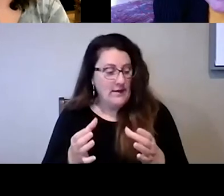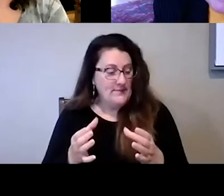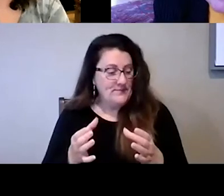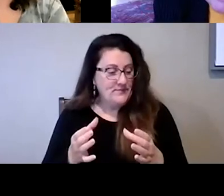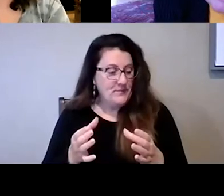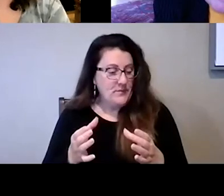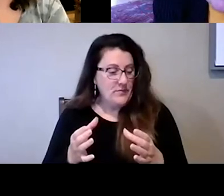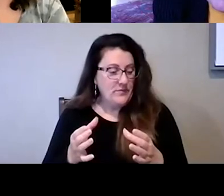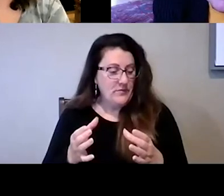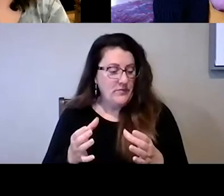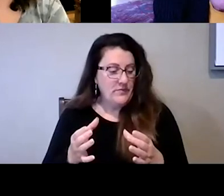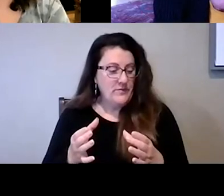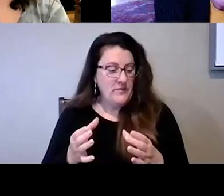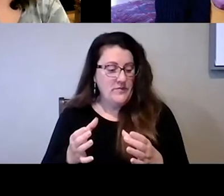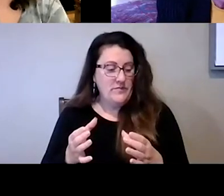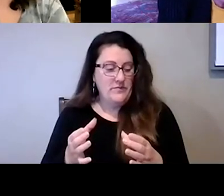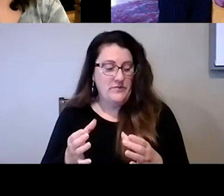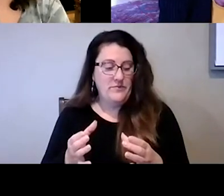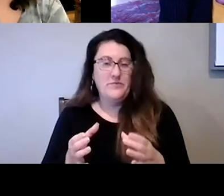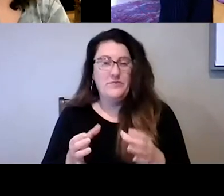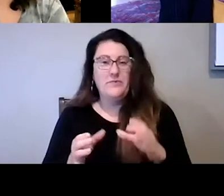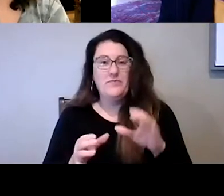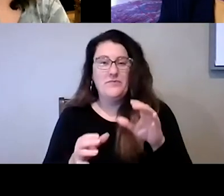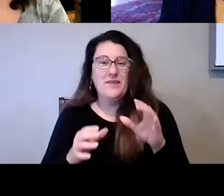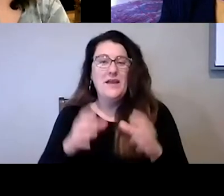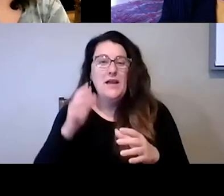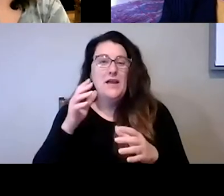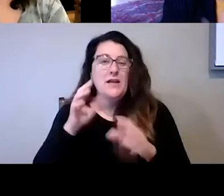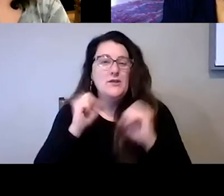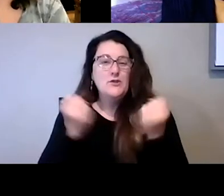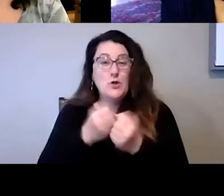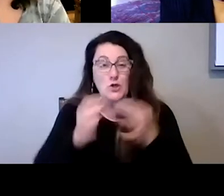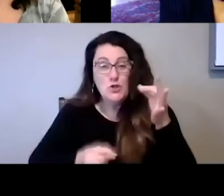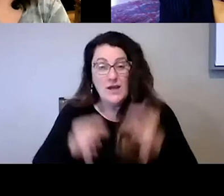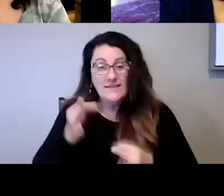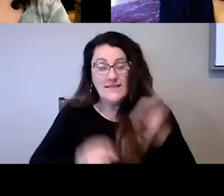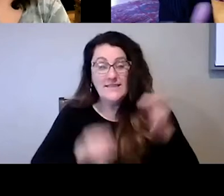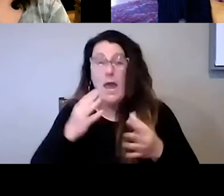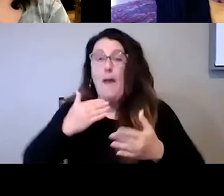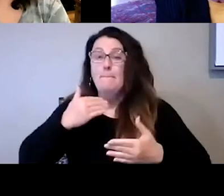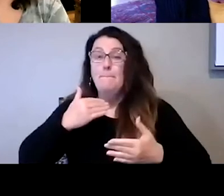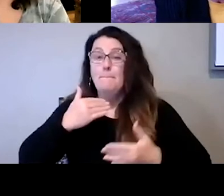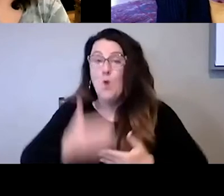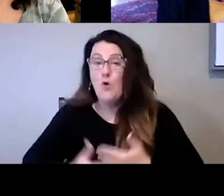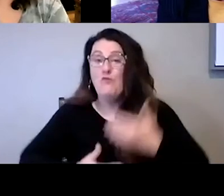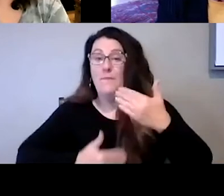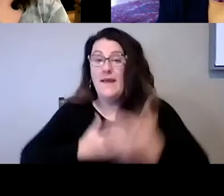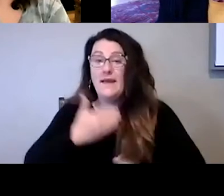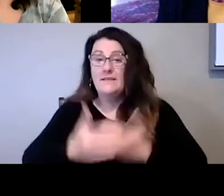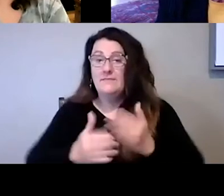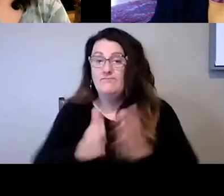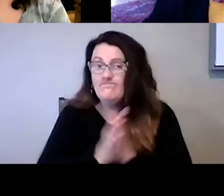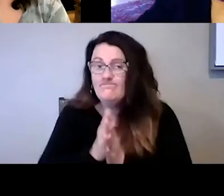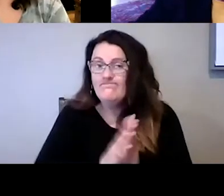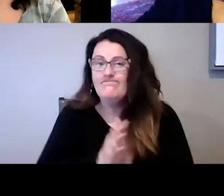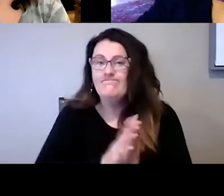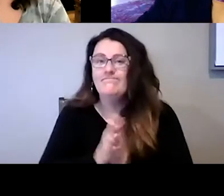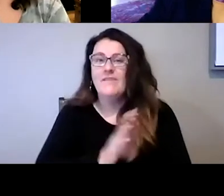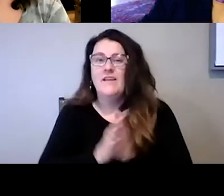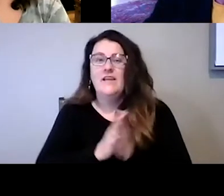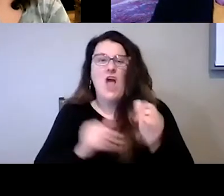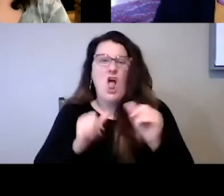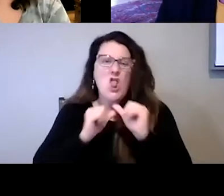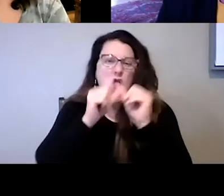vehicle for changing, for social justice. So I think movement, moment, good thing, must result in